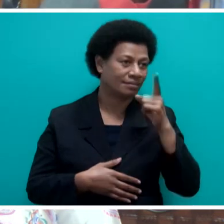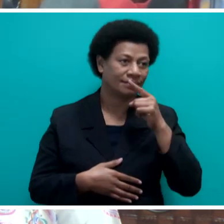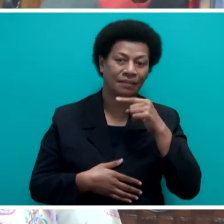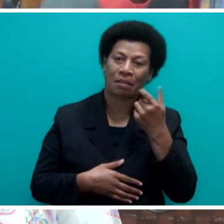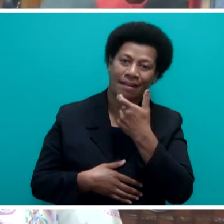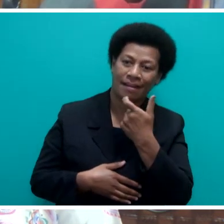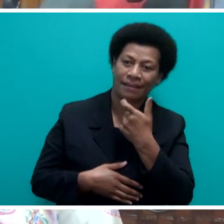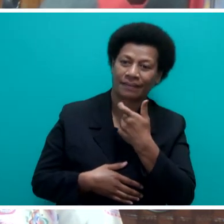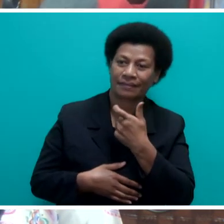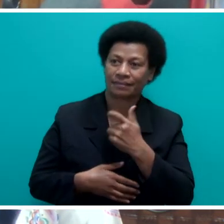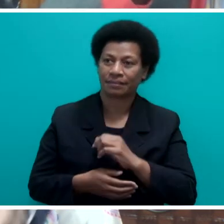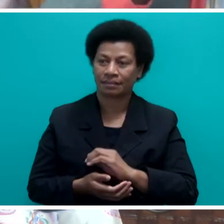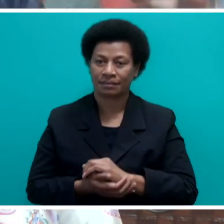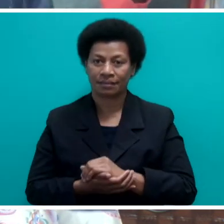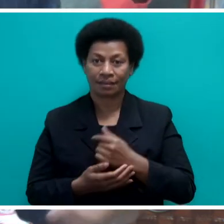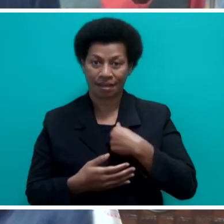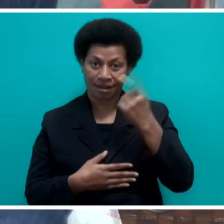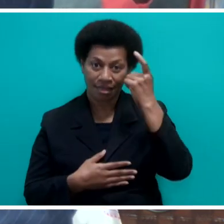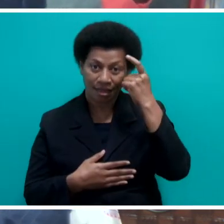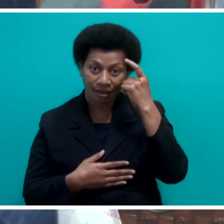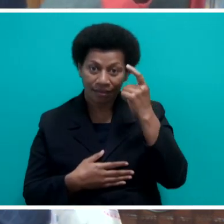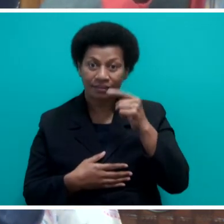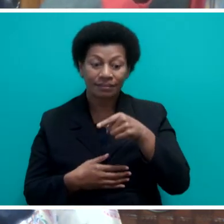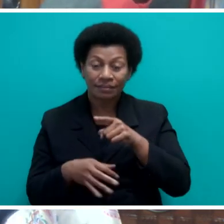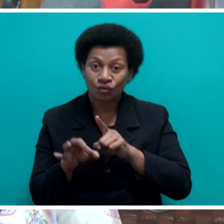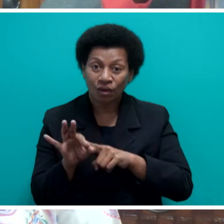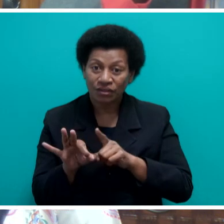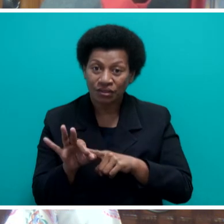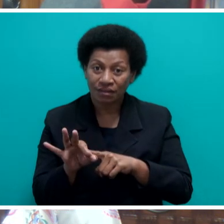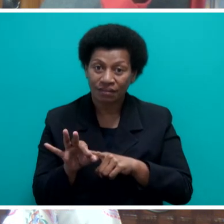think the intention of the question.